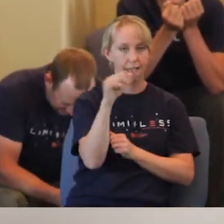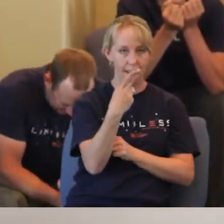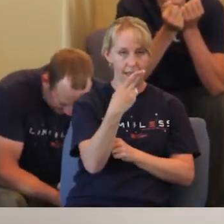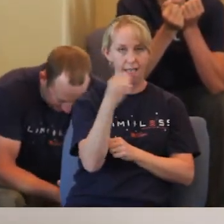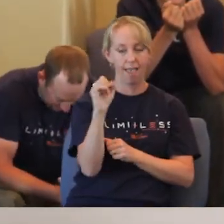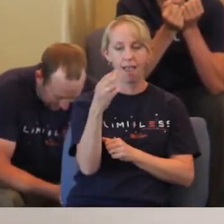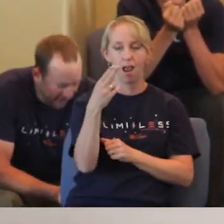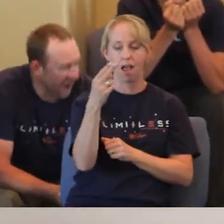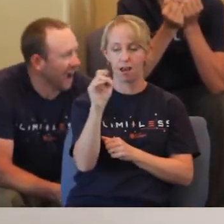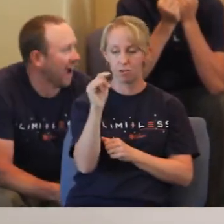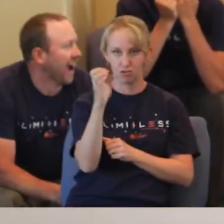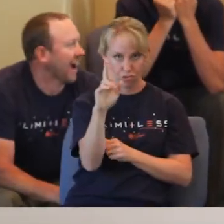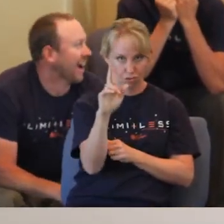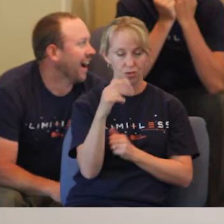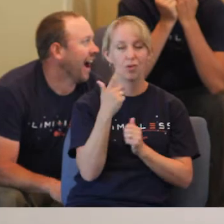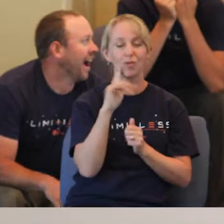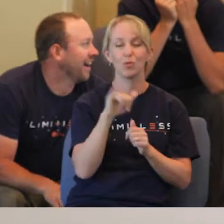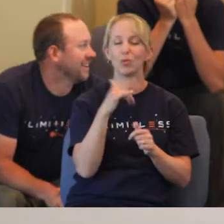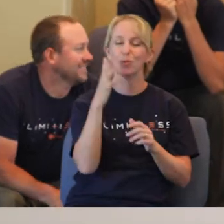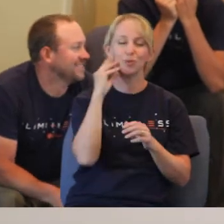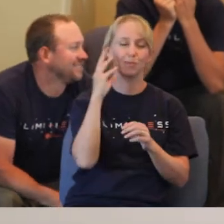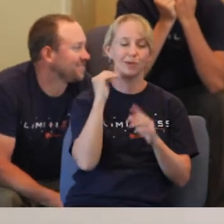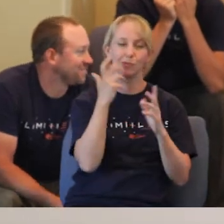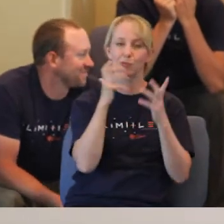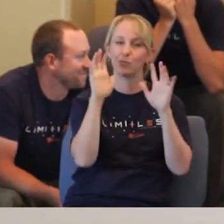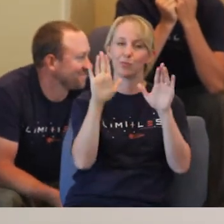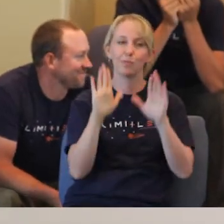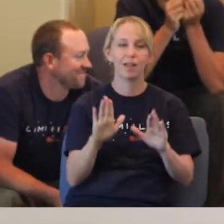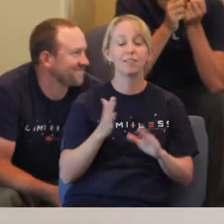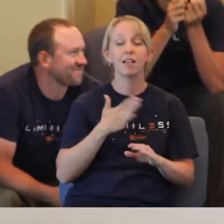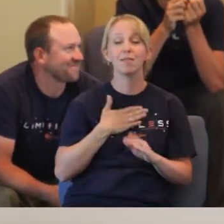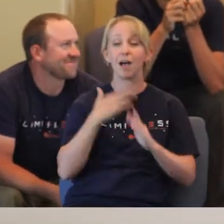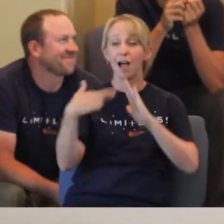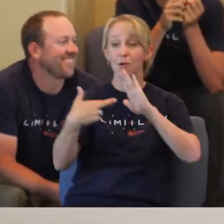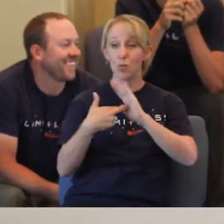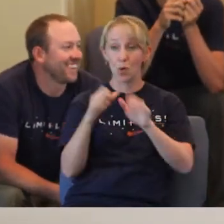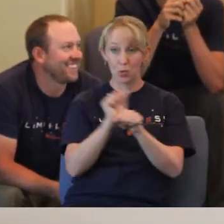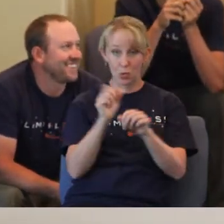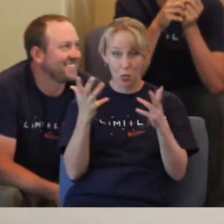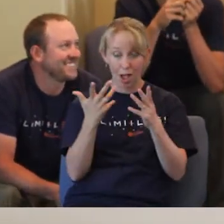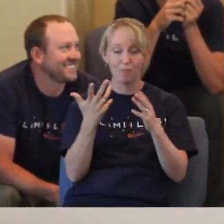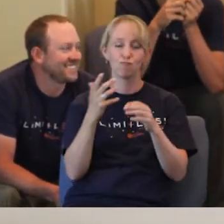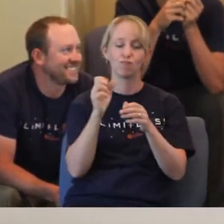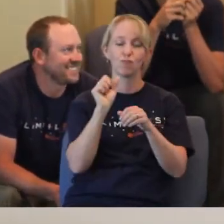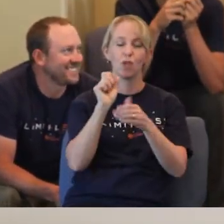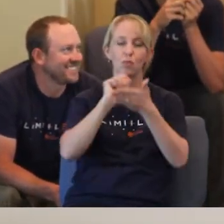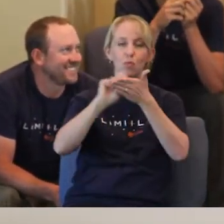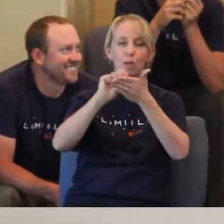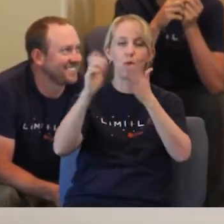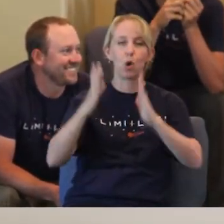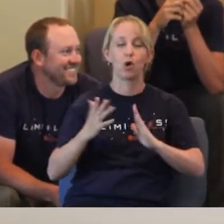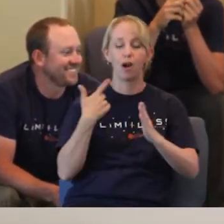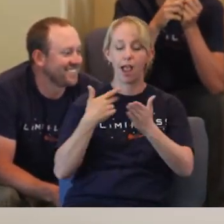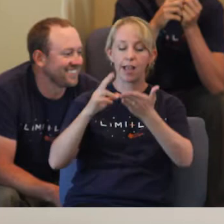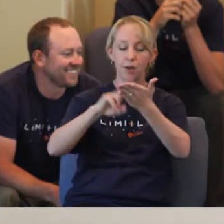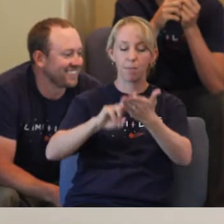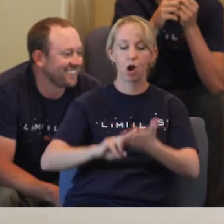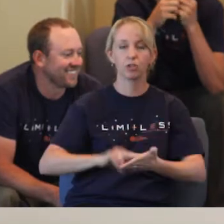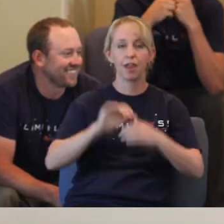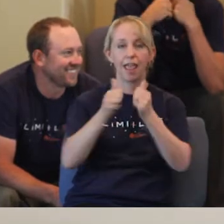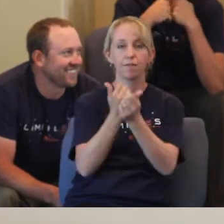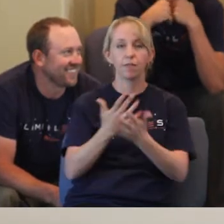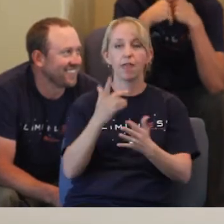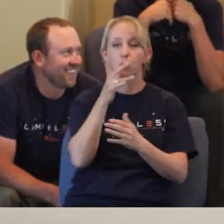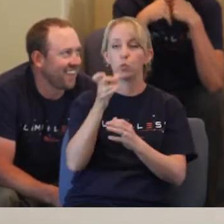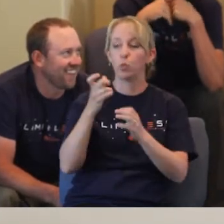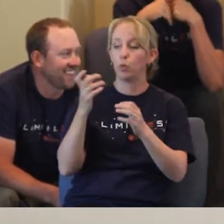truly just an amazing experience. And my role on the crew was a crew reporter. I had to mark down all the people we spread the gospel to,